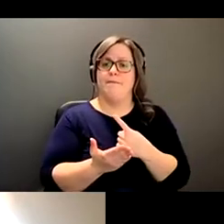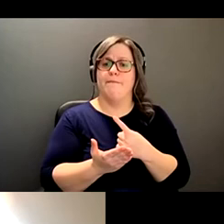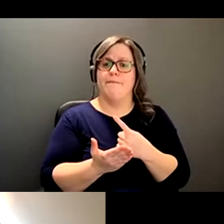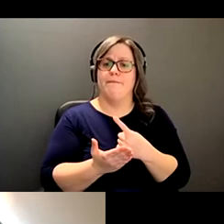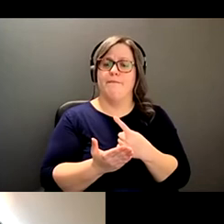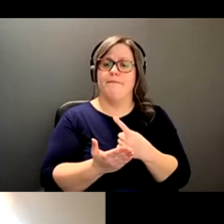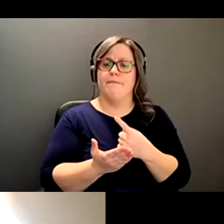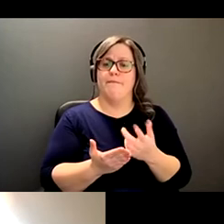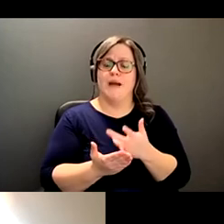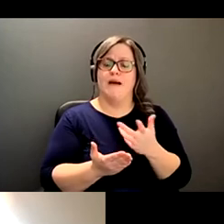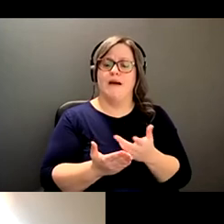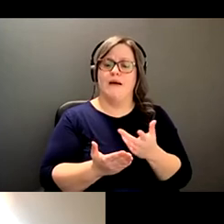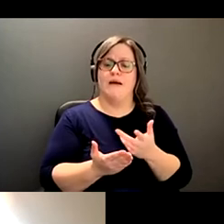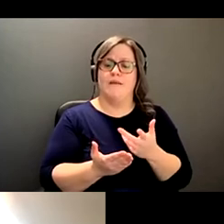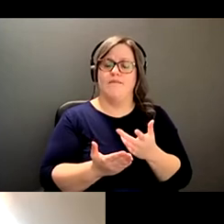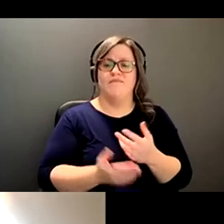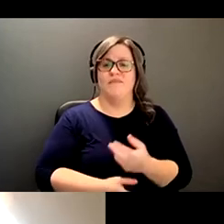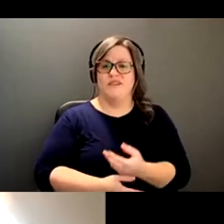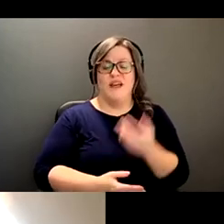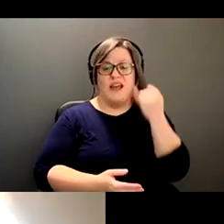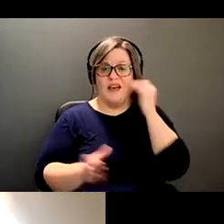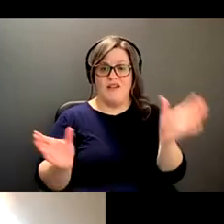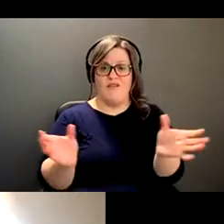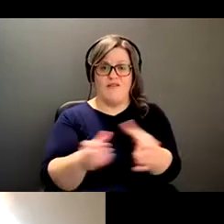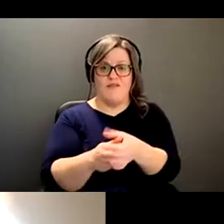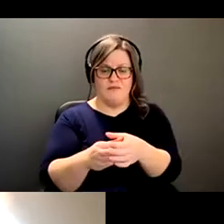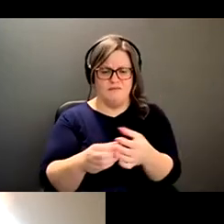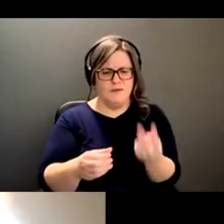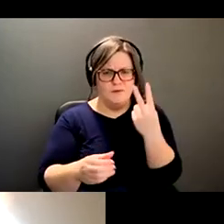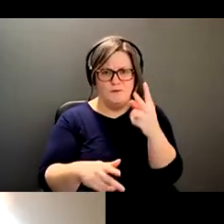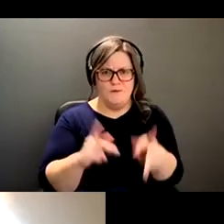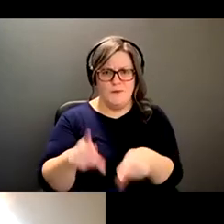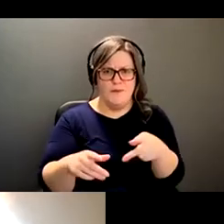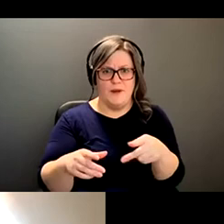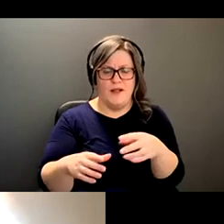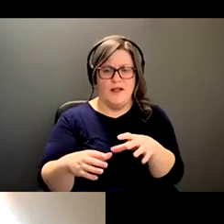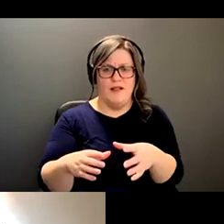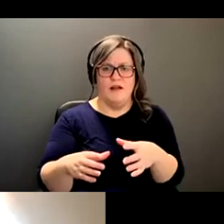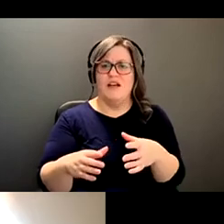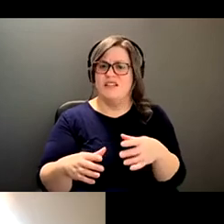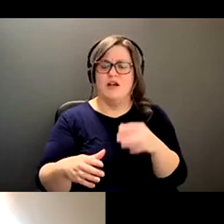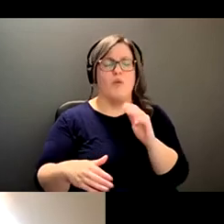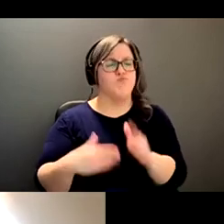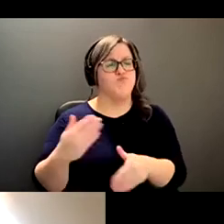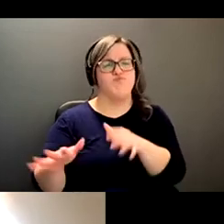just by two people who do not see the emergency of the deadline,